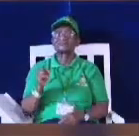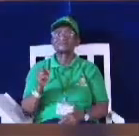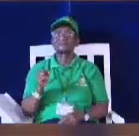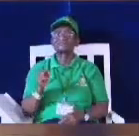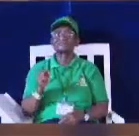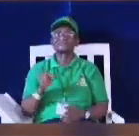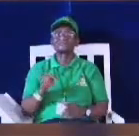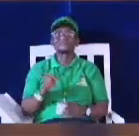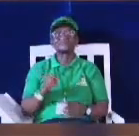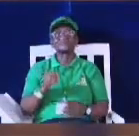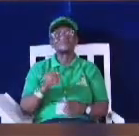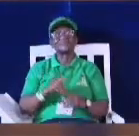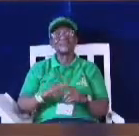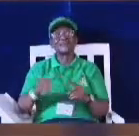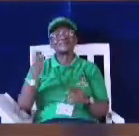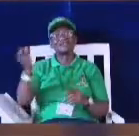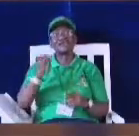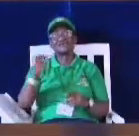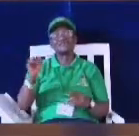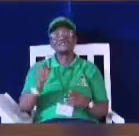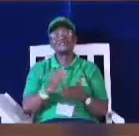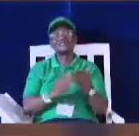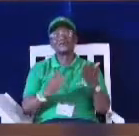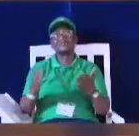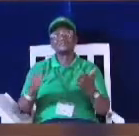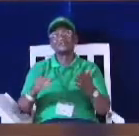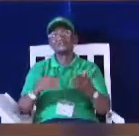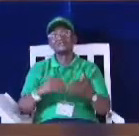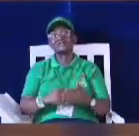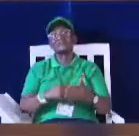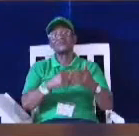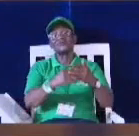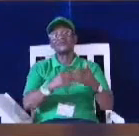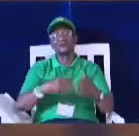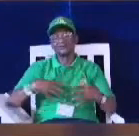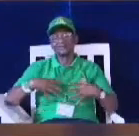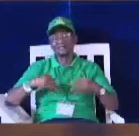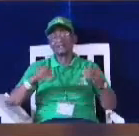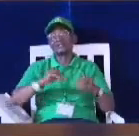But there's something beyond healing.